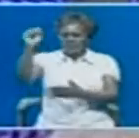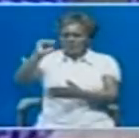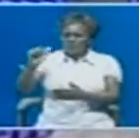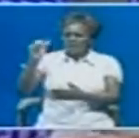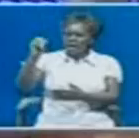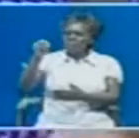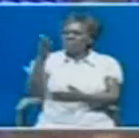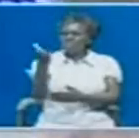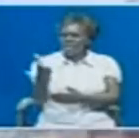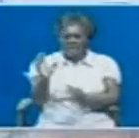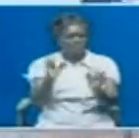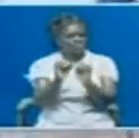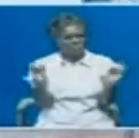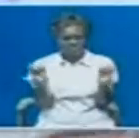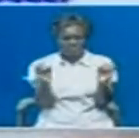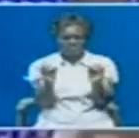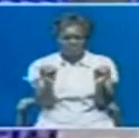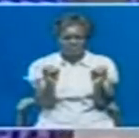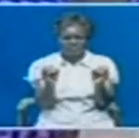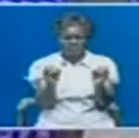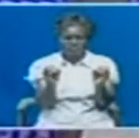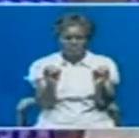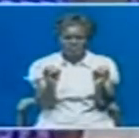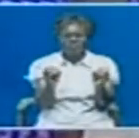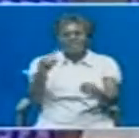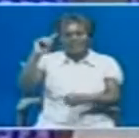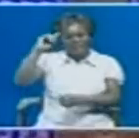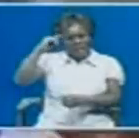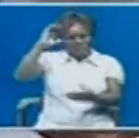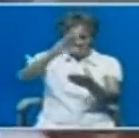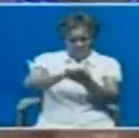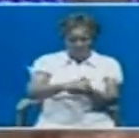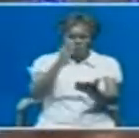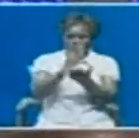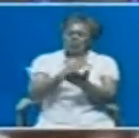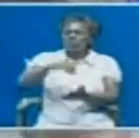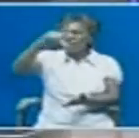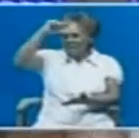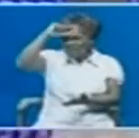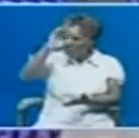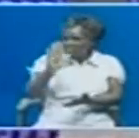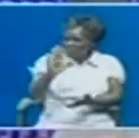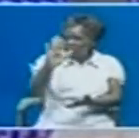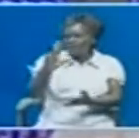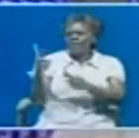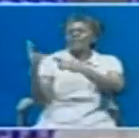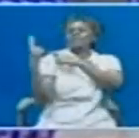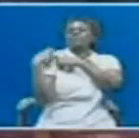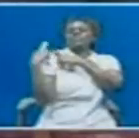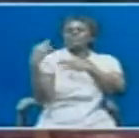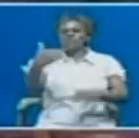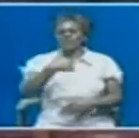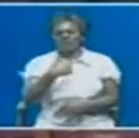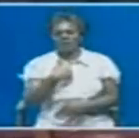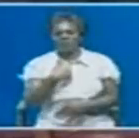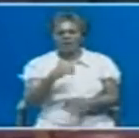anywhere in the picture. Yeah. So I honestly believe that it's the government that should take the initiative. Yeah. Mm. Robert, would this